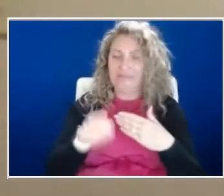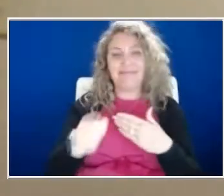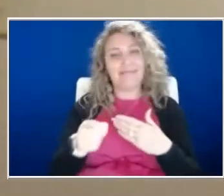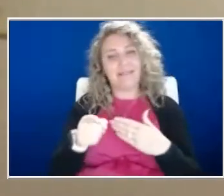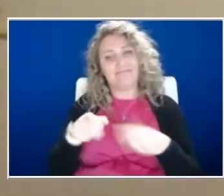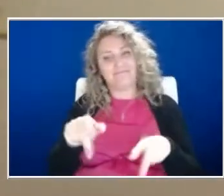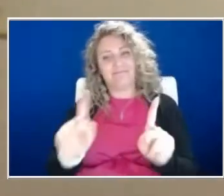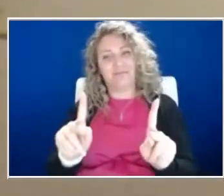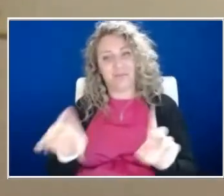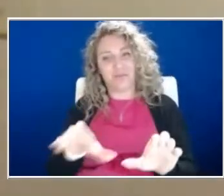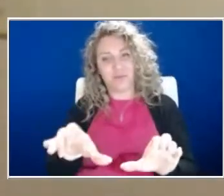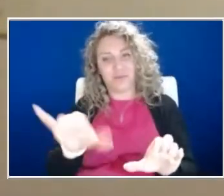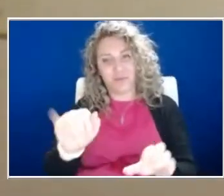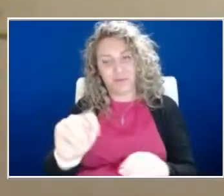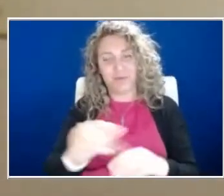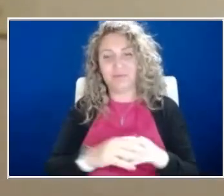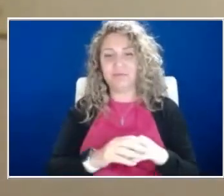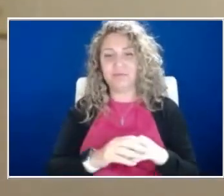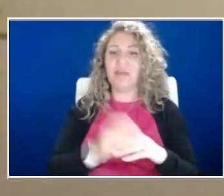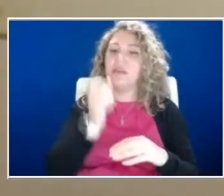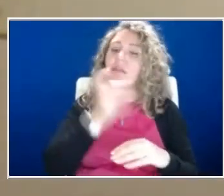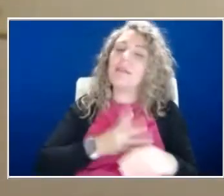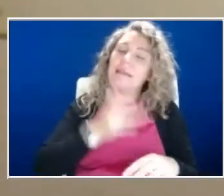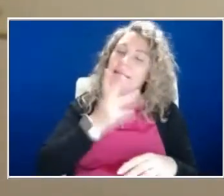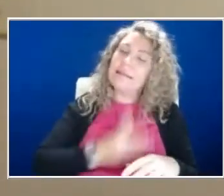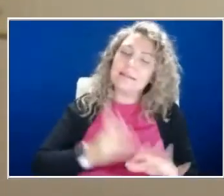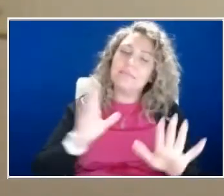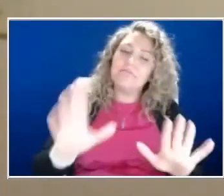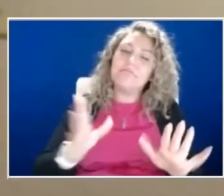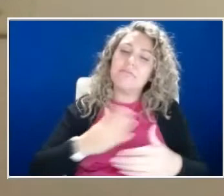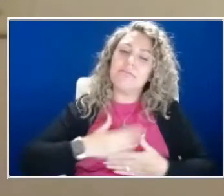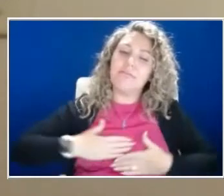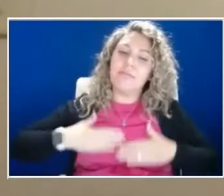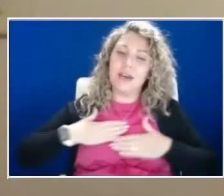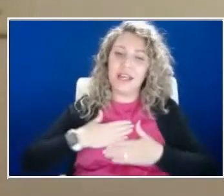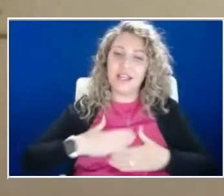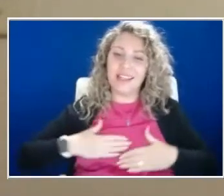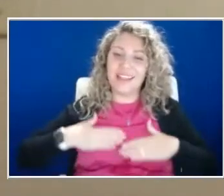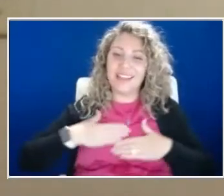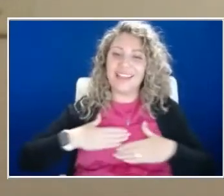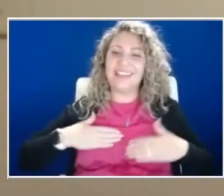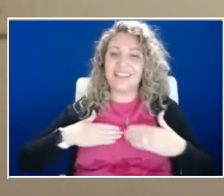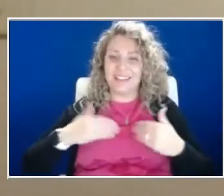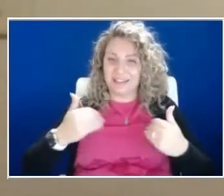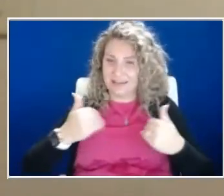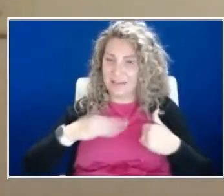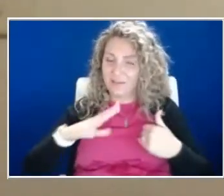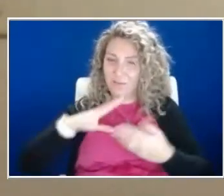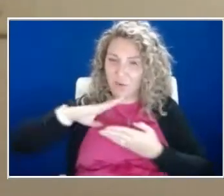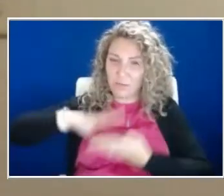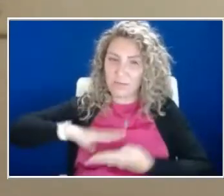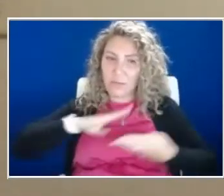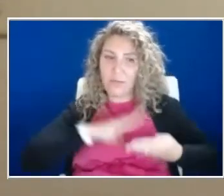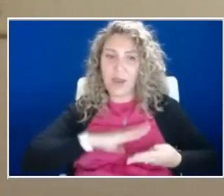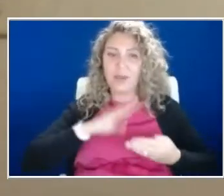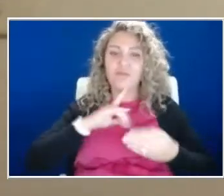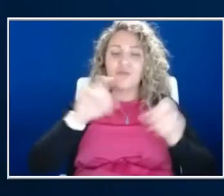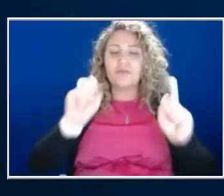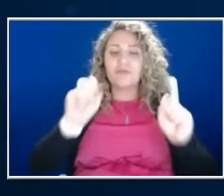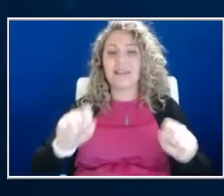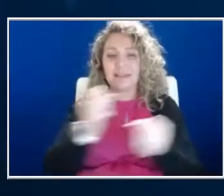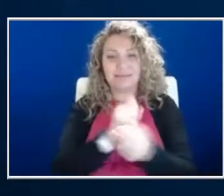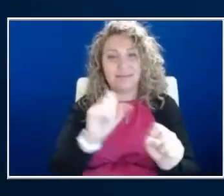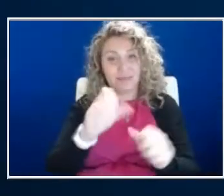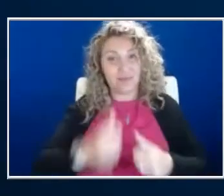do so. And ladies, please definitely take the steps to get that mammogram, as it could certainly save your life. It